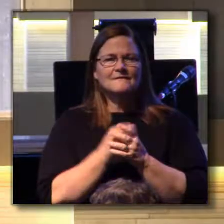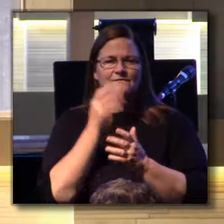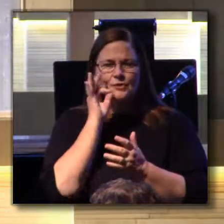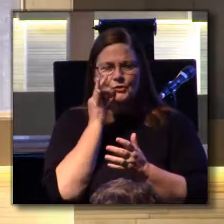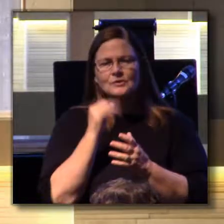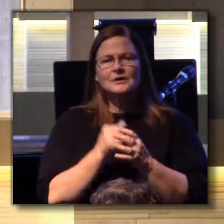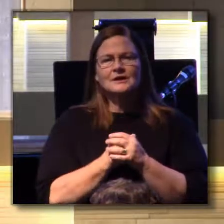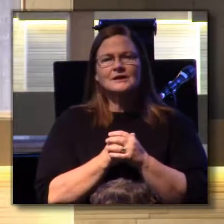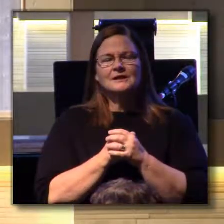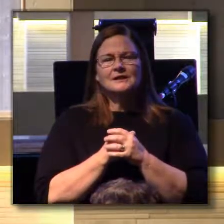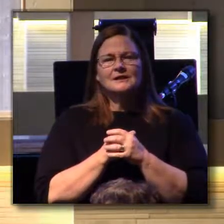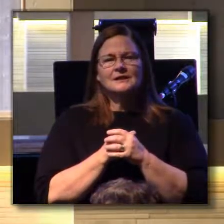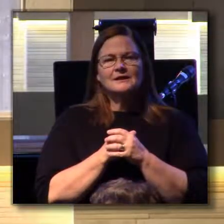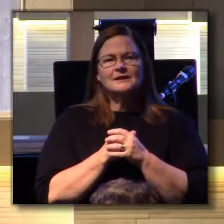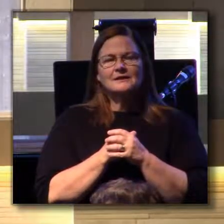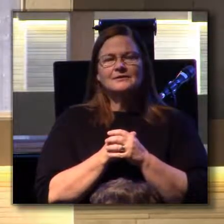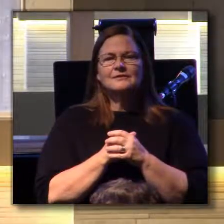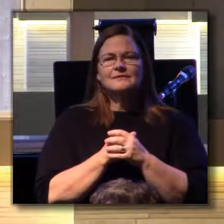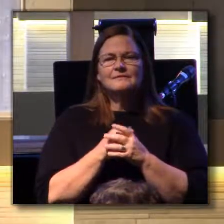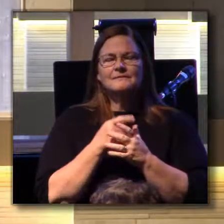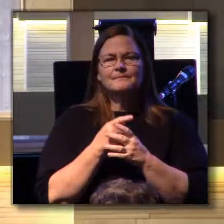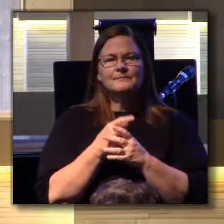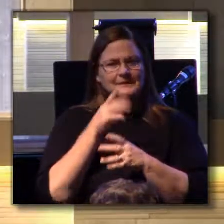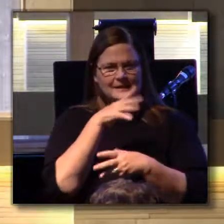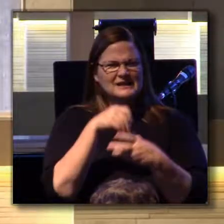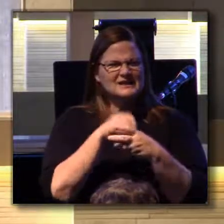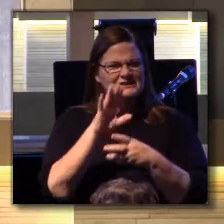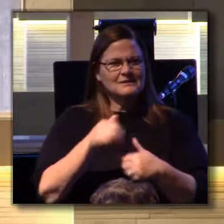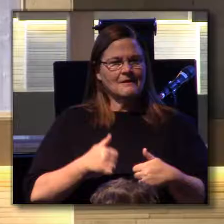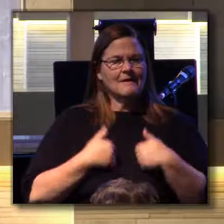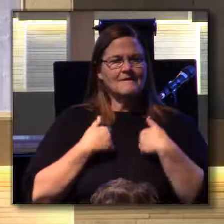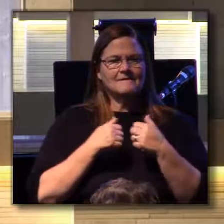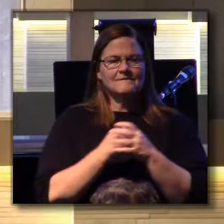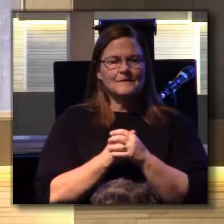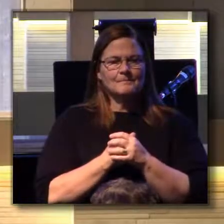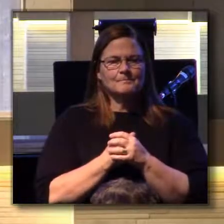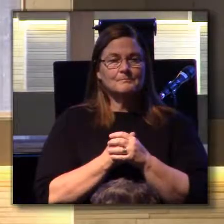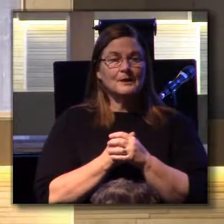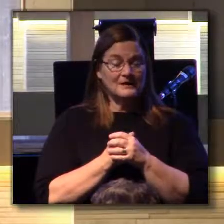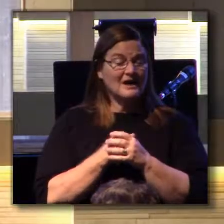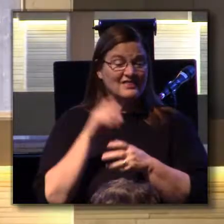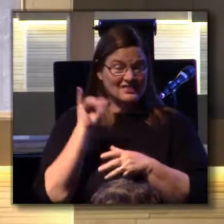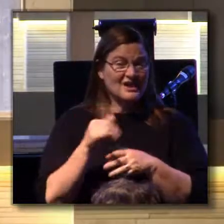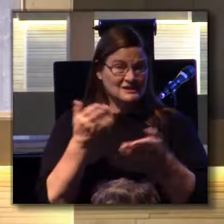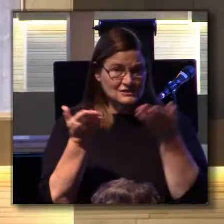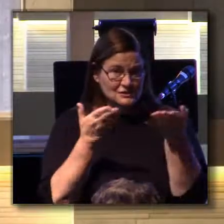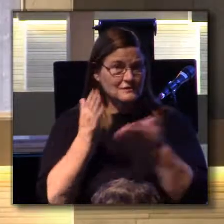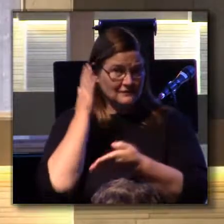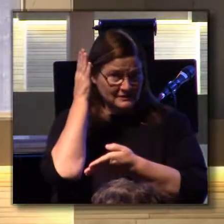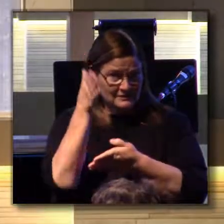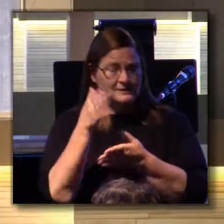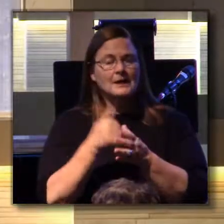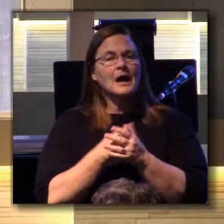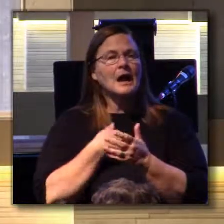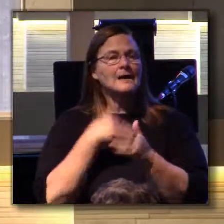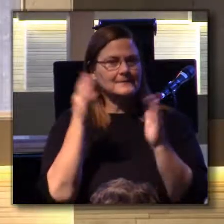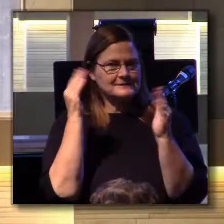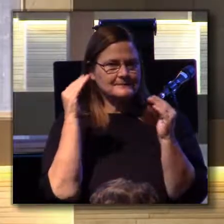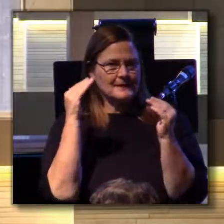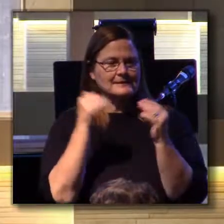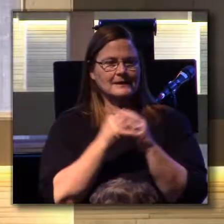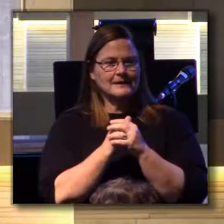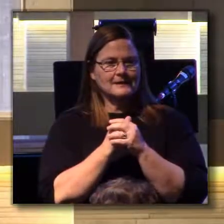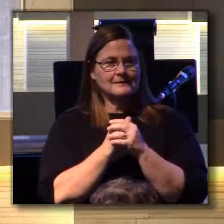him. But at that service, I am expecting that eternal life and